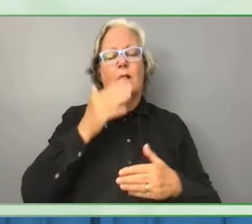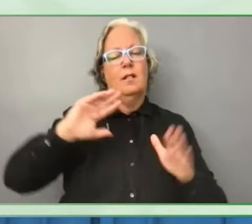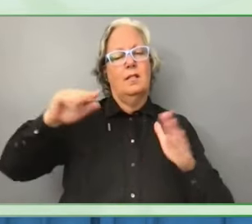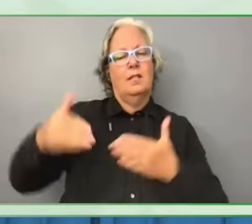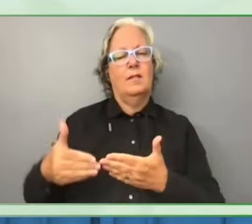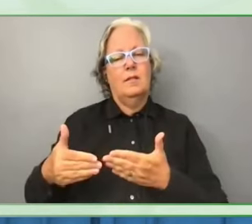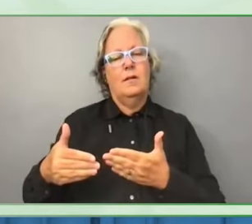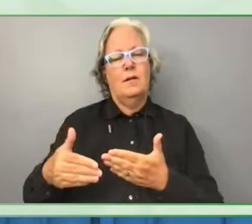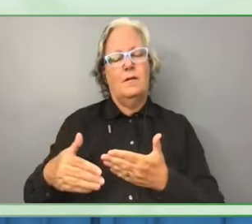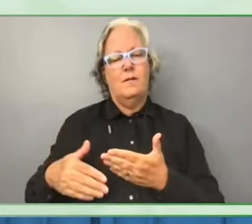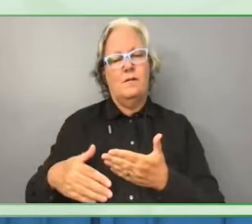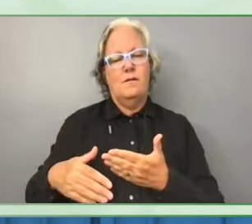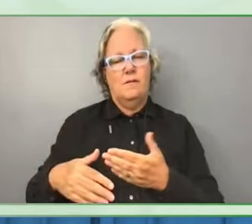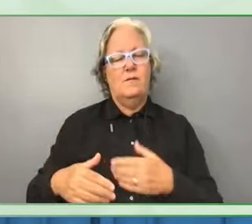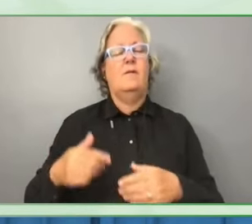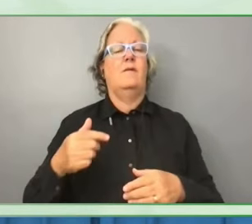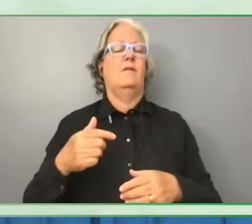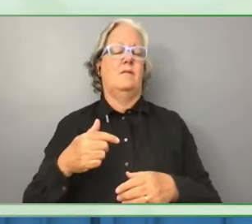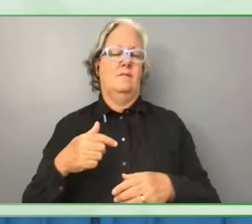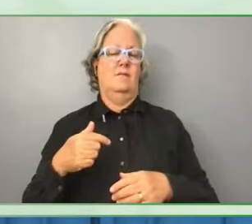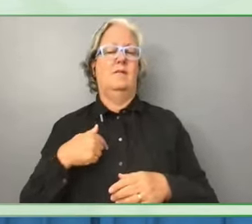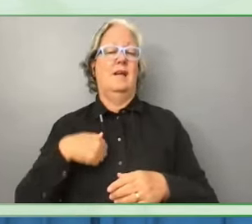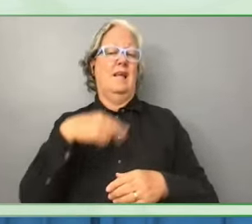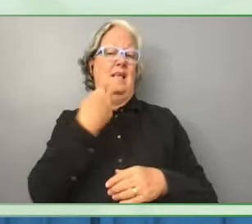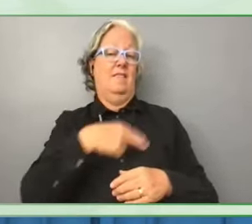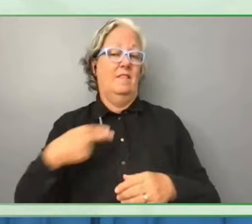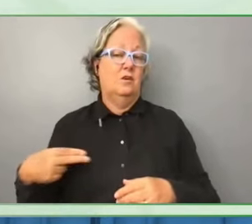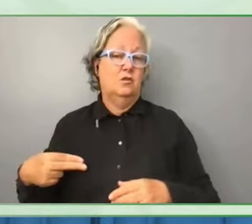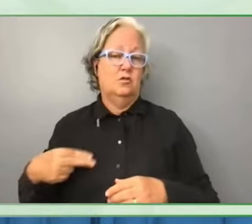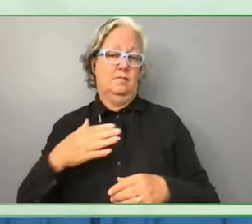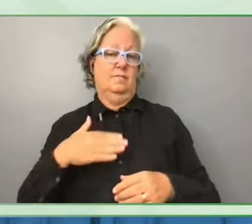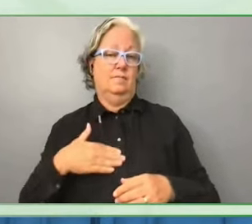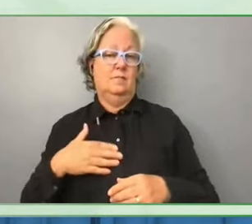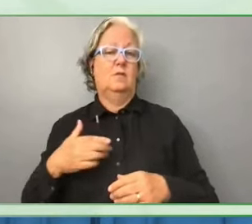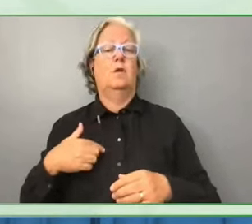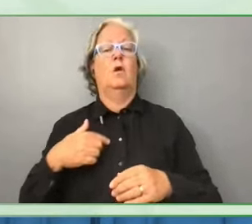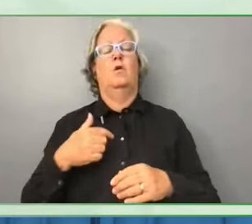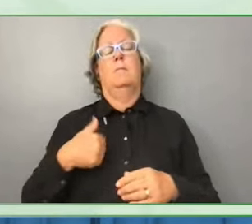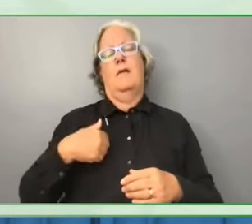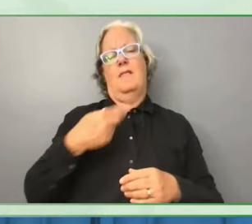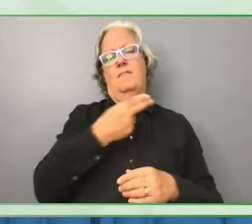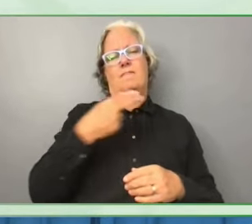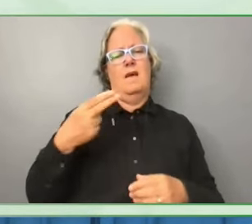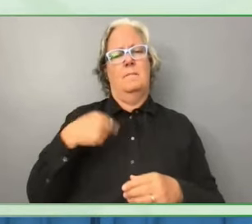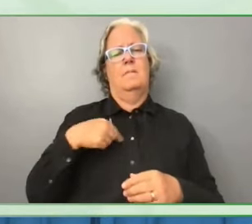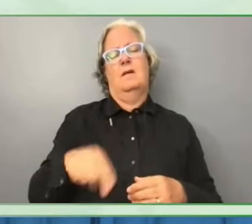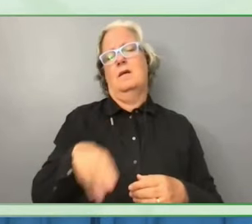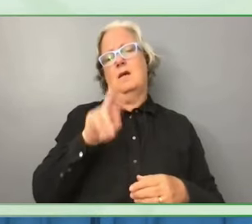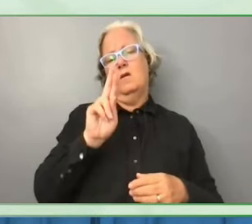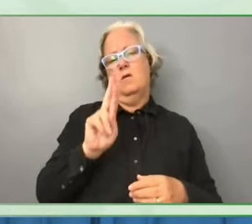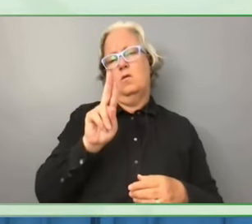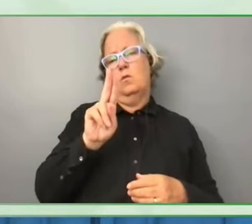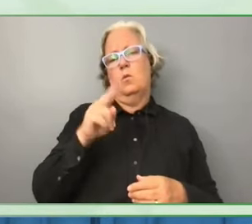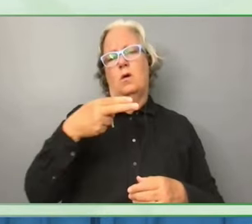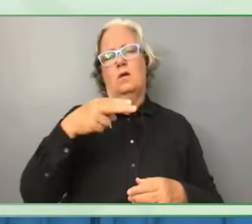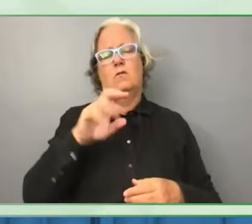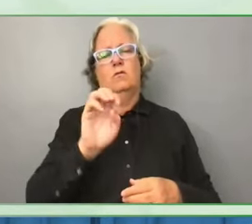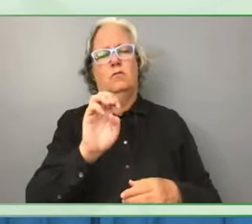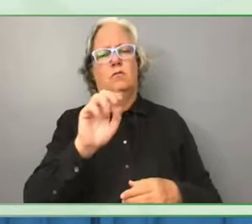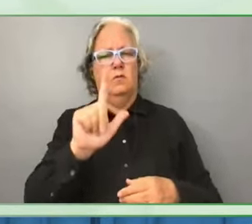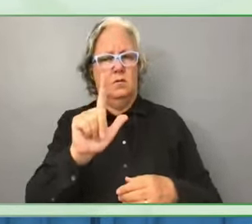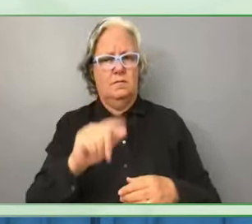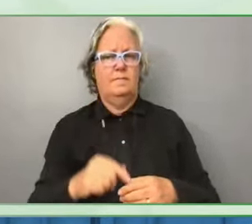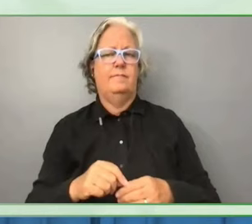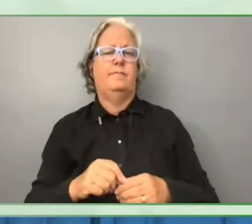we are from NLR Indonesia and working for leprosy and disability in Indonesia. We work to fulfill